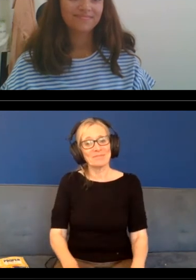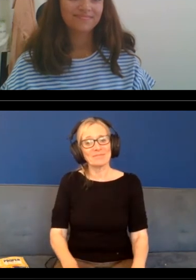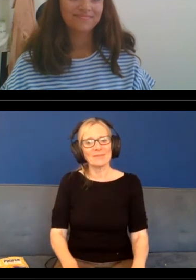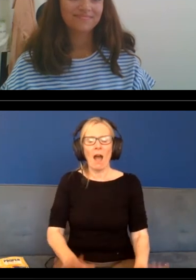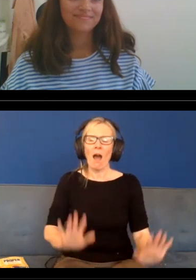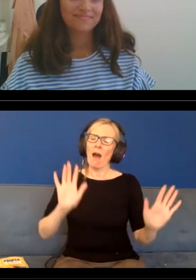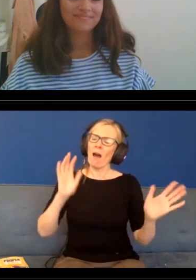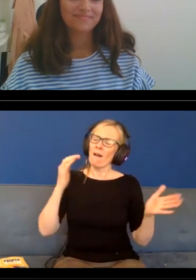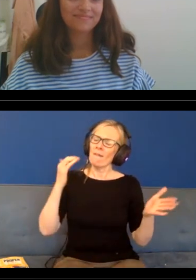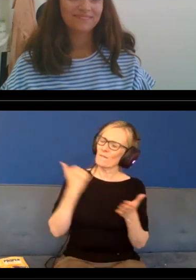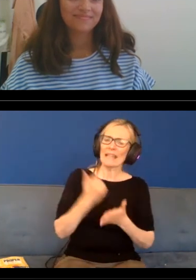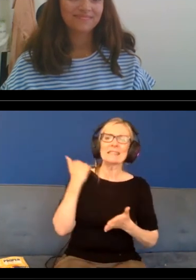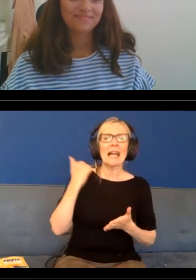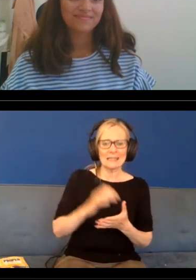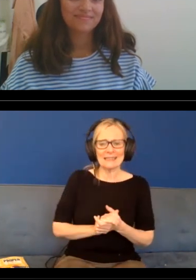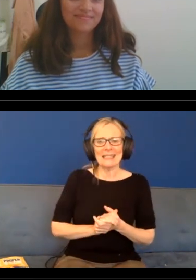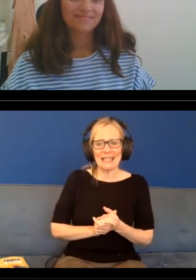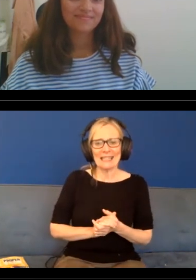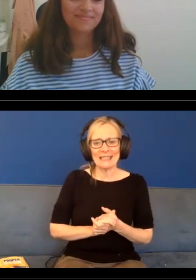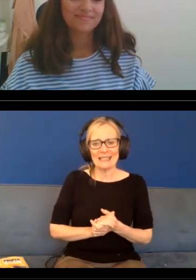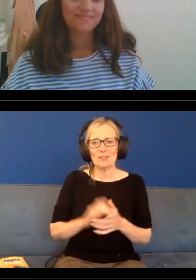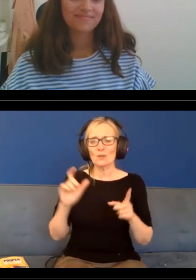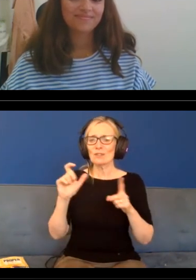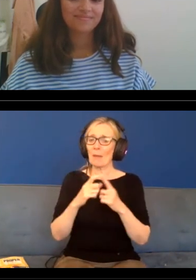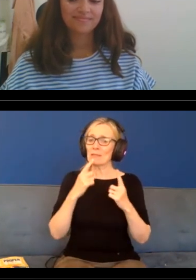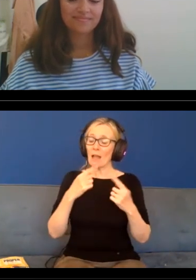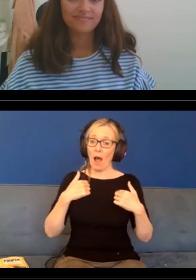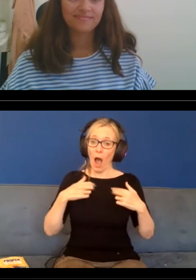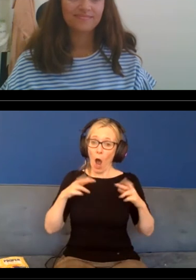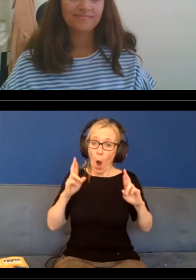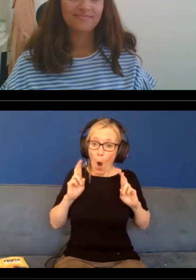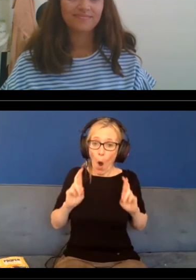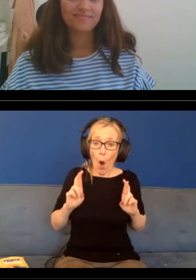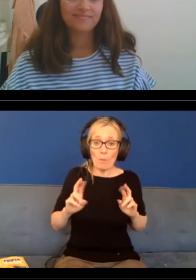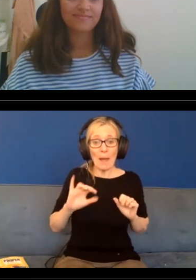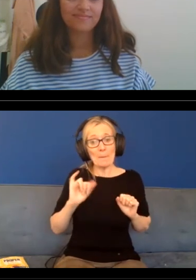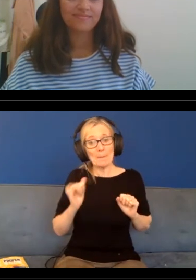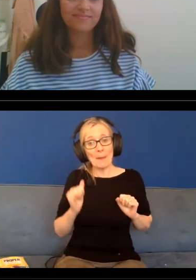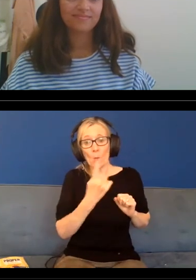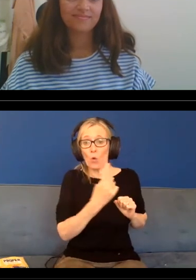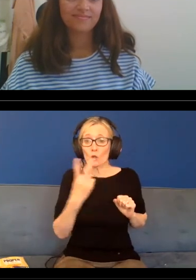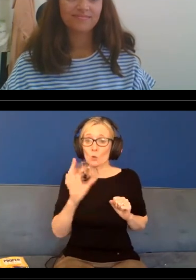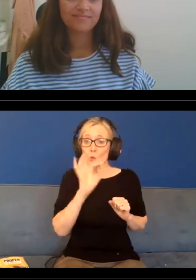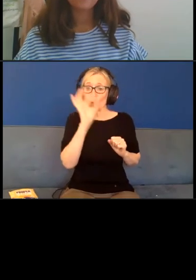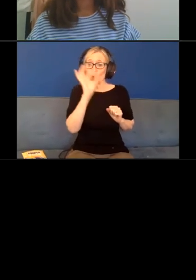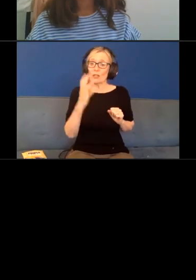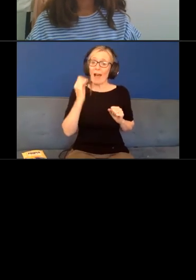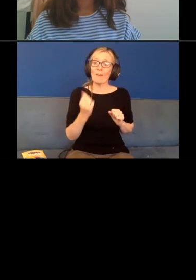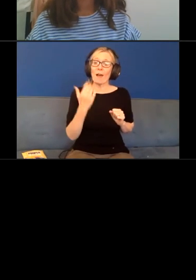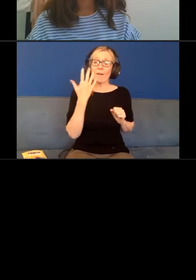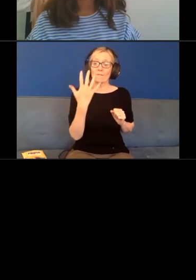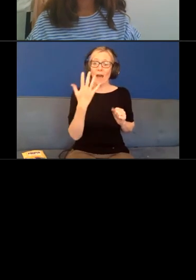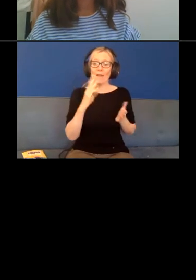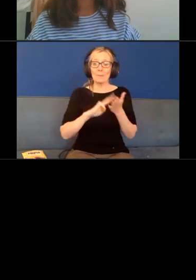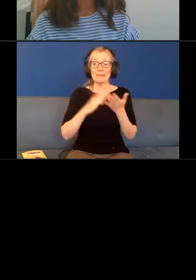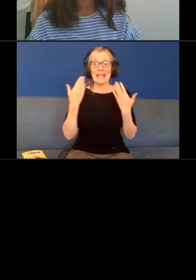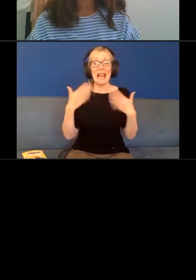Fantastic. I hope that we may have one or two questions. We've got 5 minutes left,